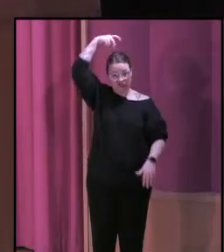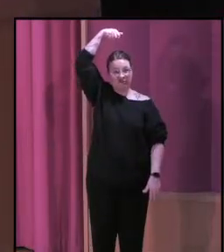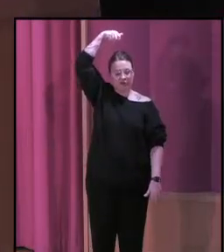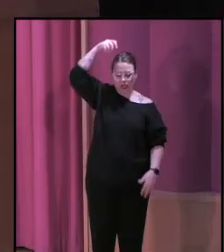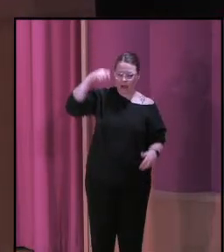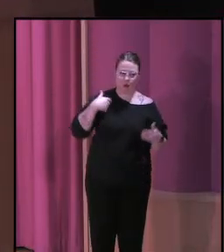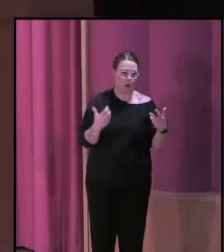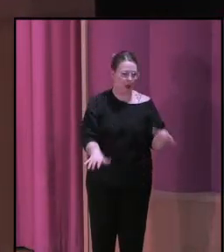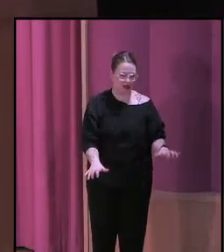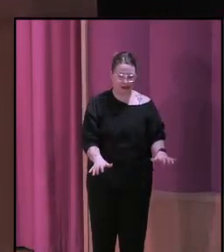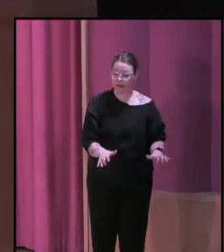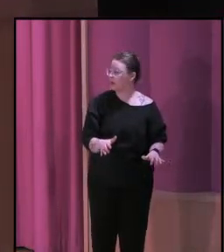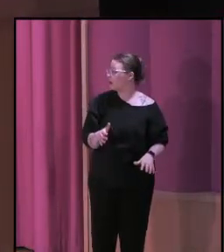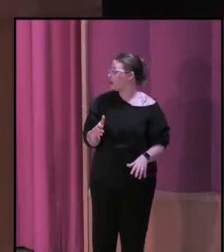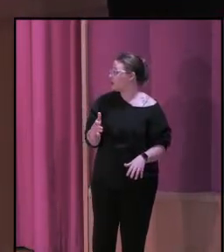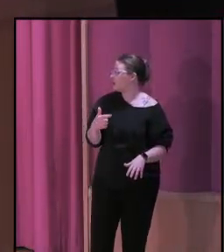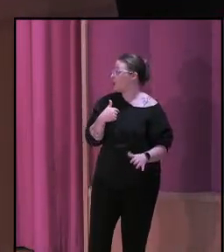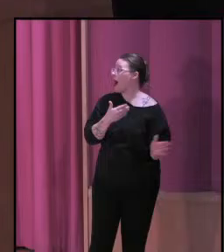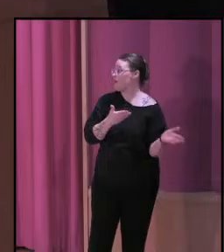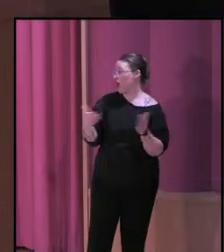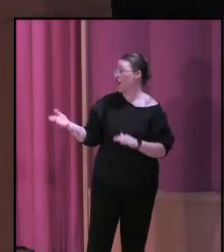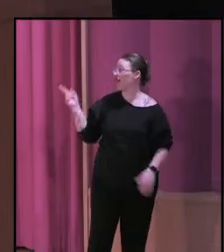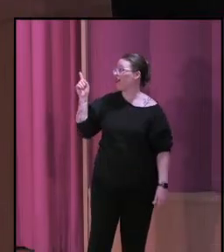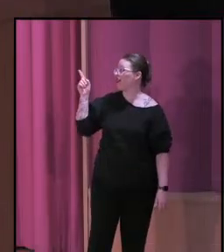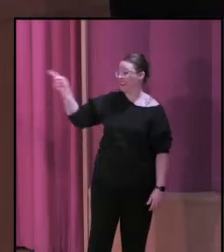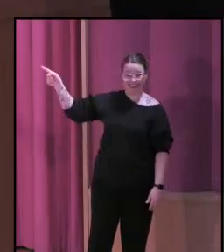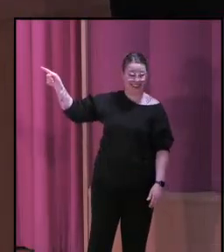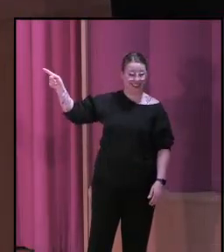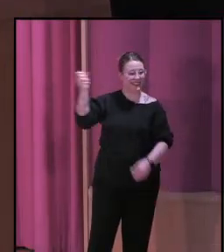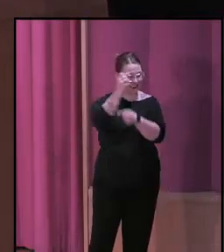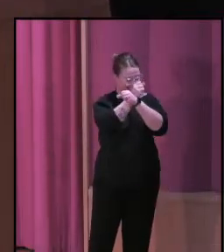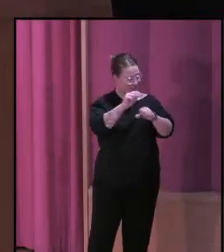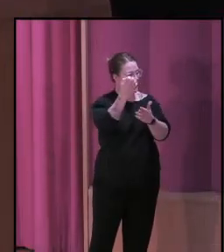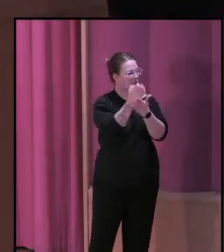along this piece of safety equipment.